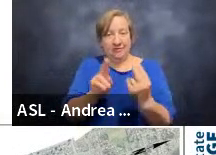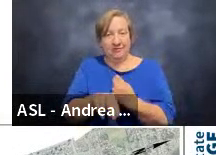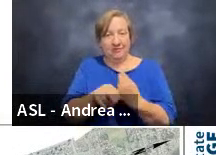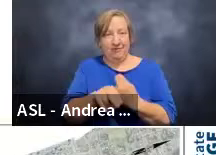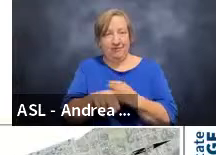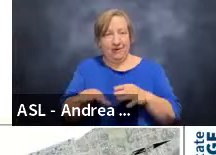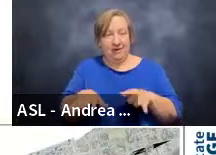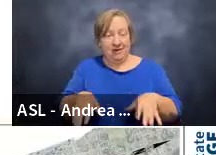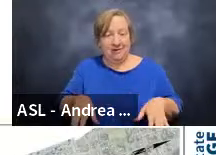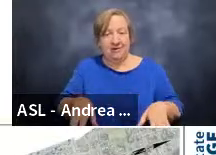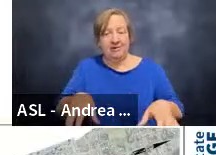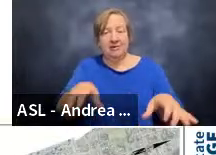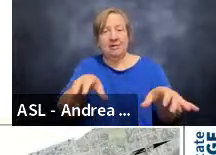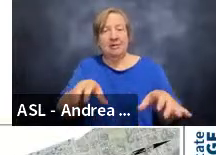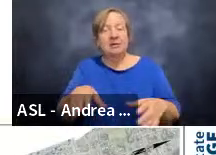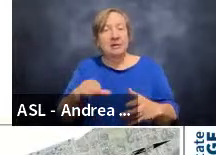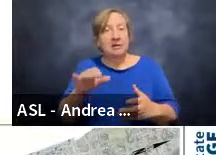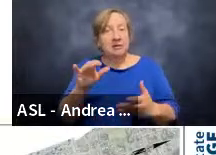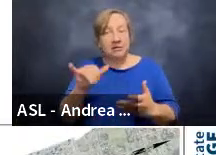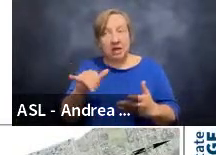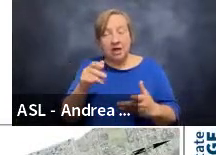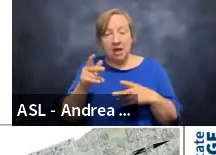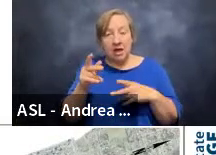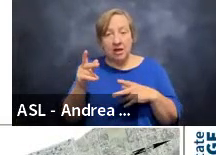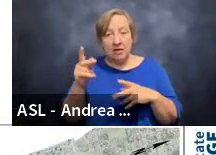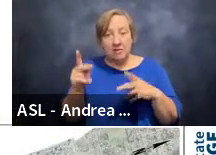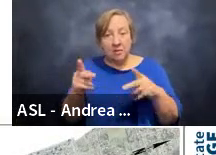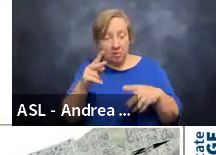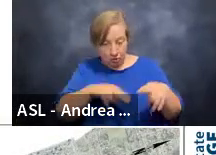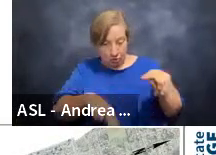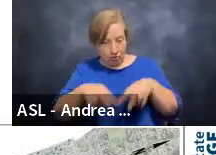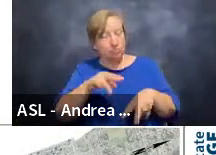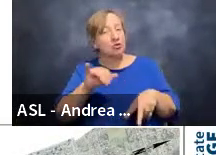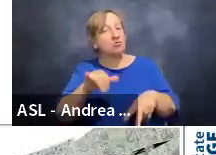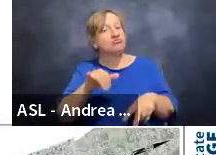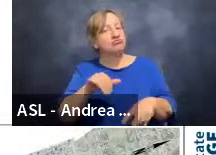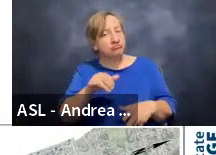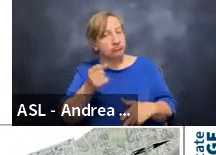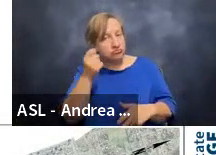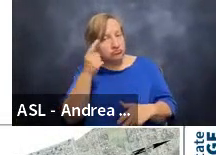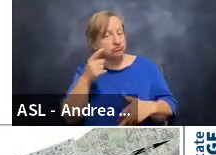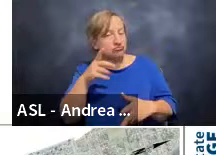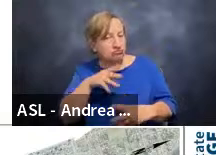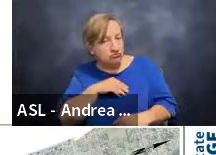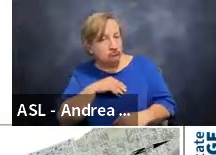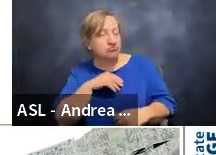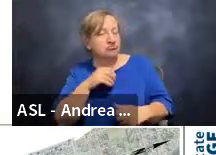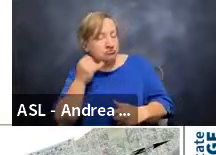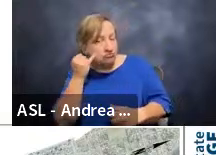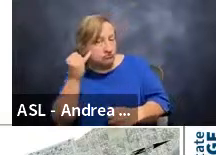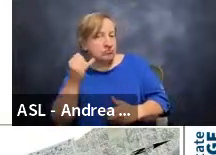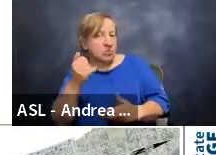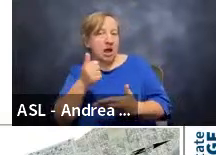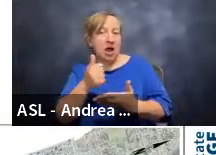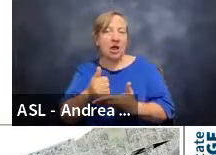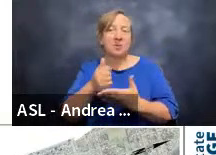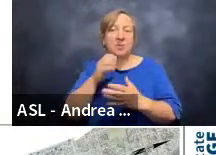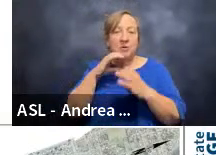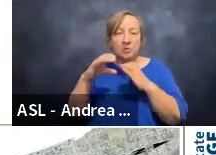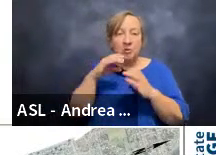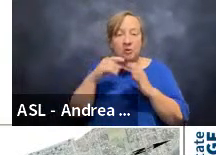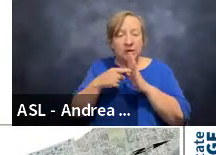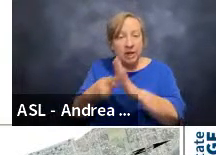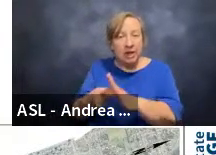was well received by people who viewed those. It really helped to communicate how